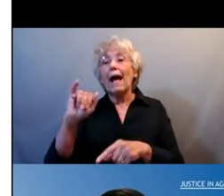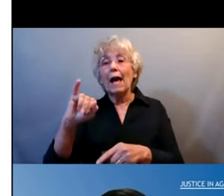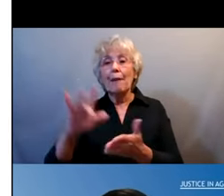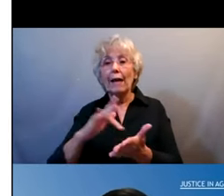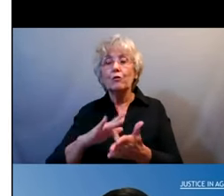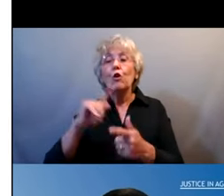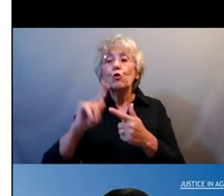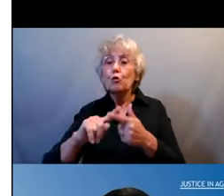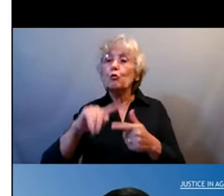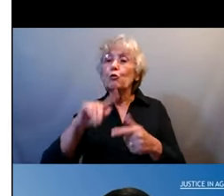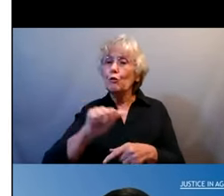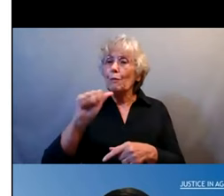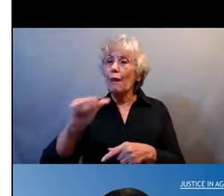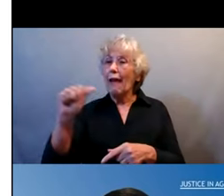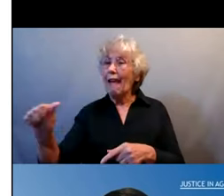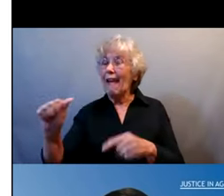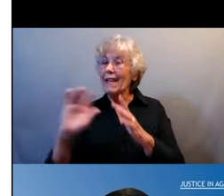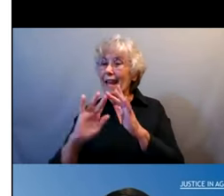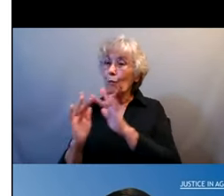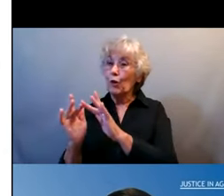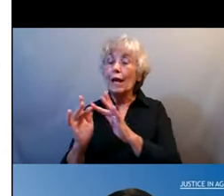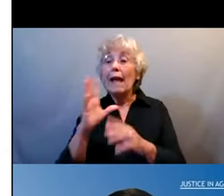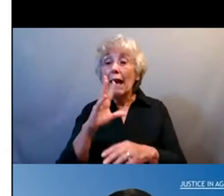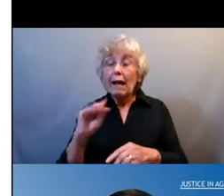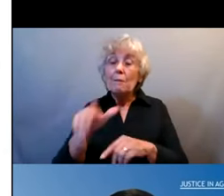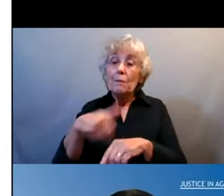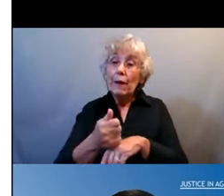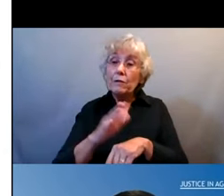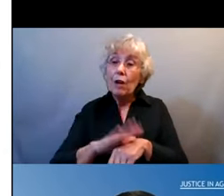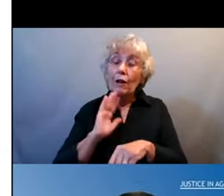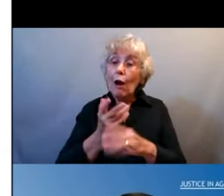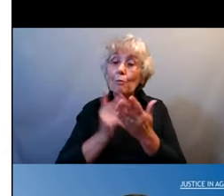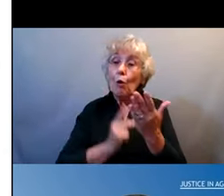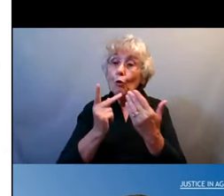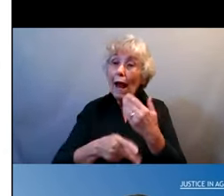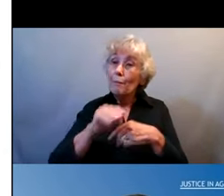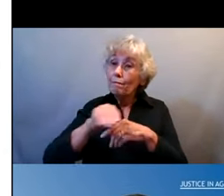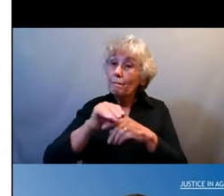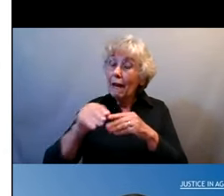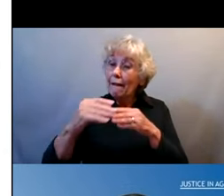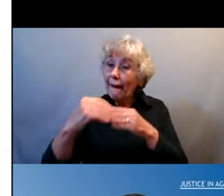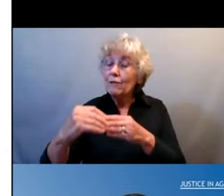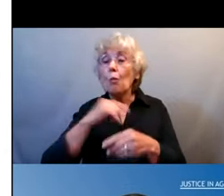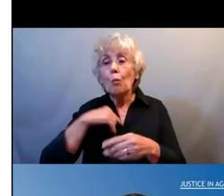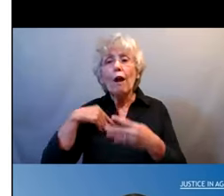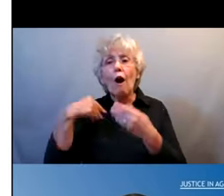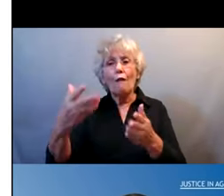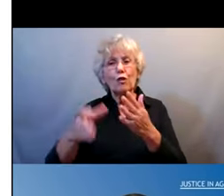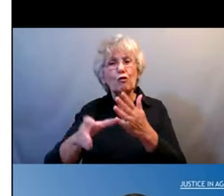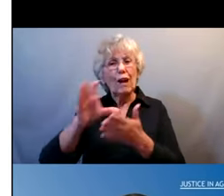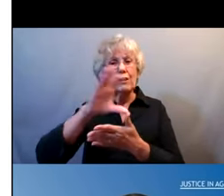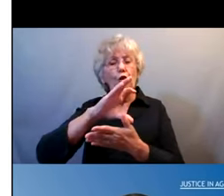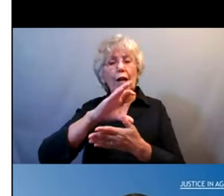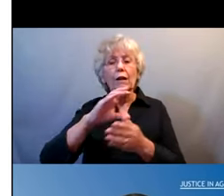AAA network. And based on our program guidance, we offered criteria in which the